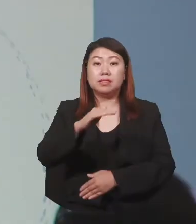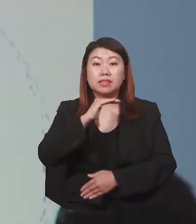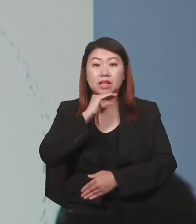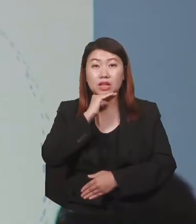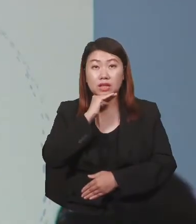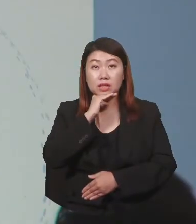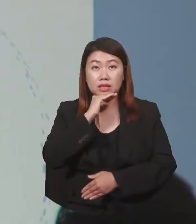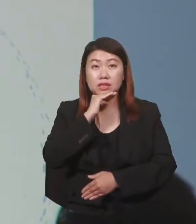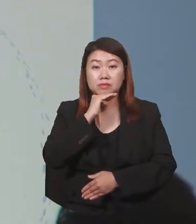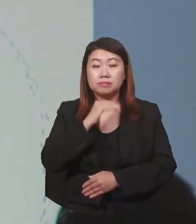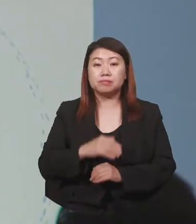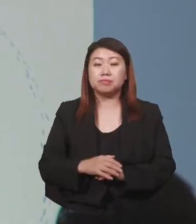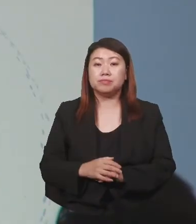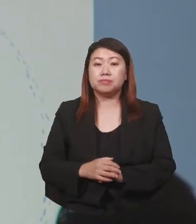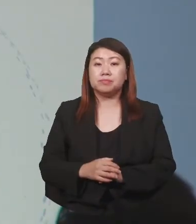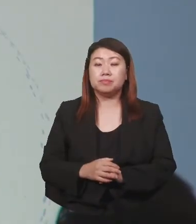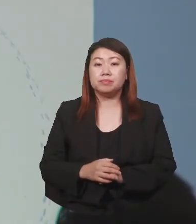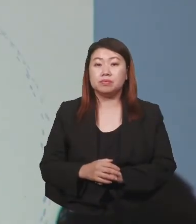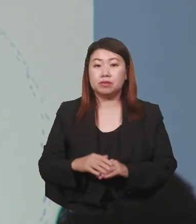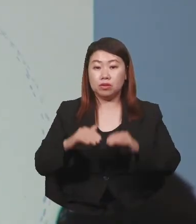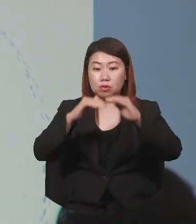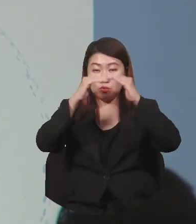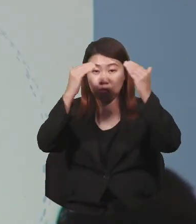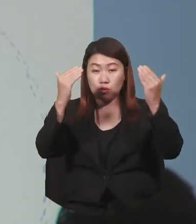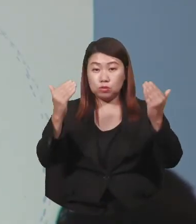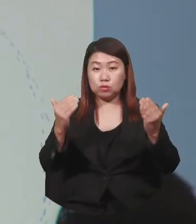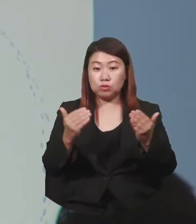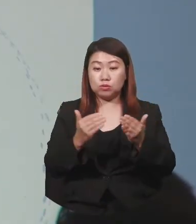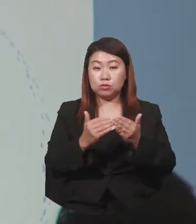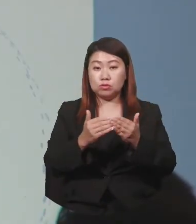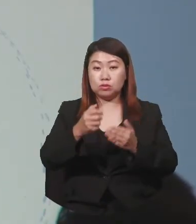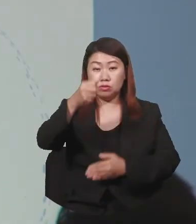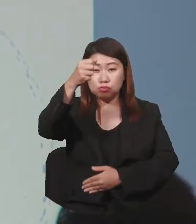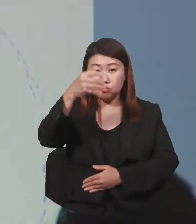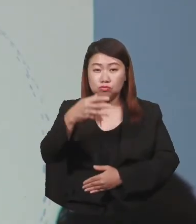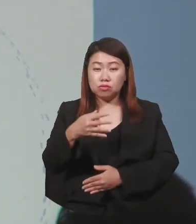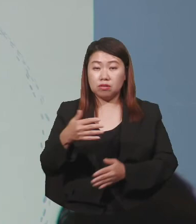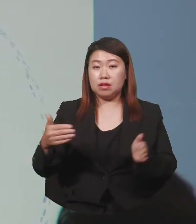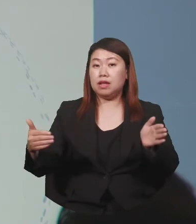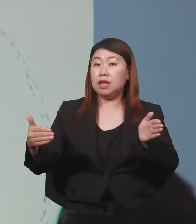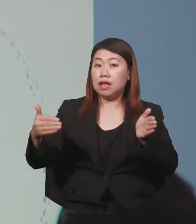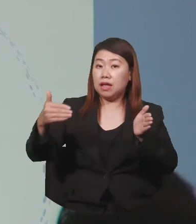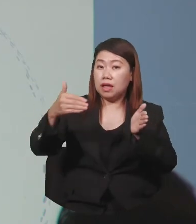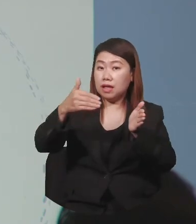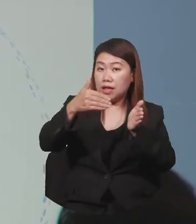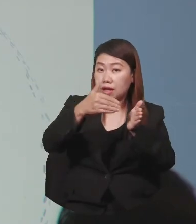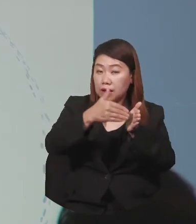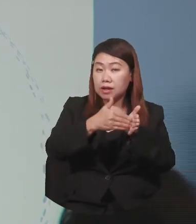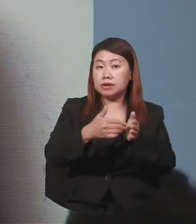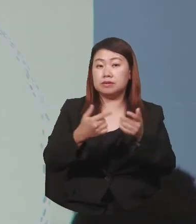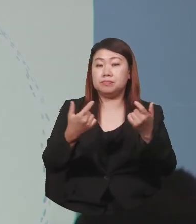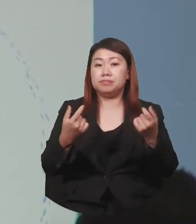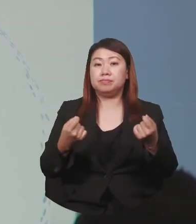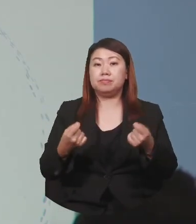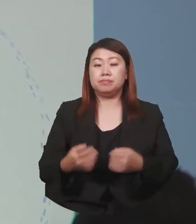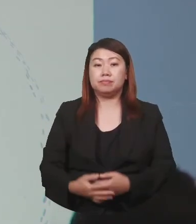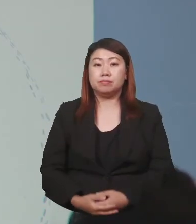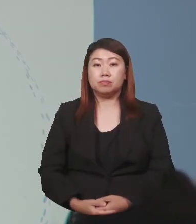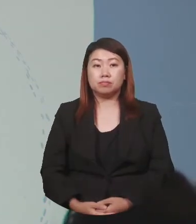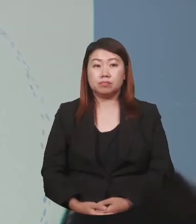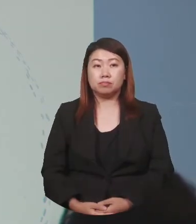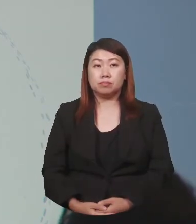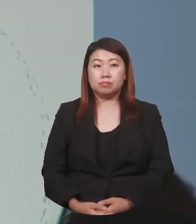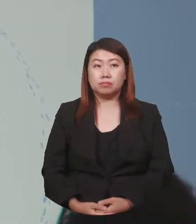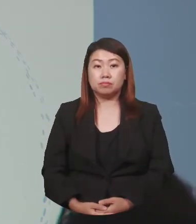be seated because we are about to draw the curtain down for this year's